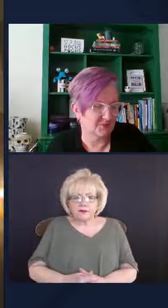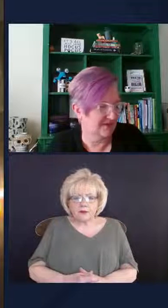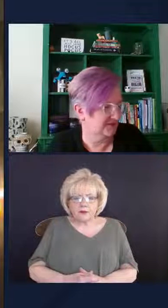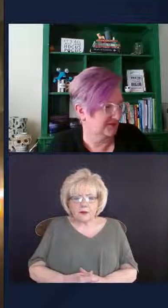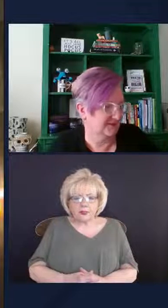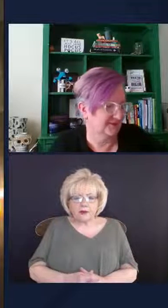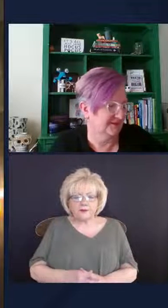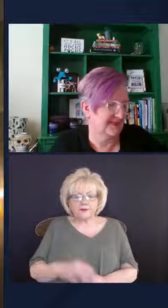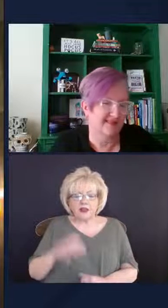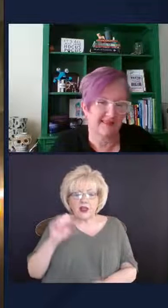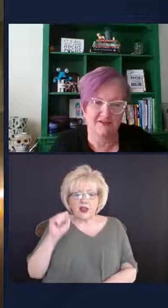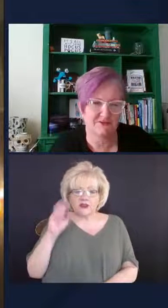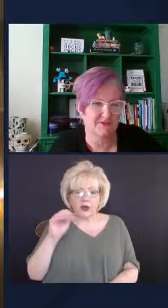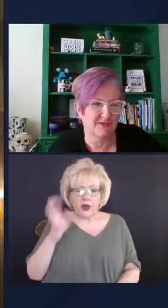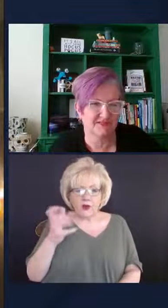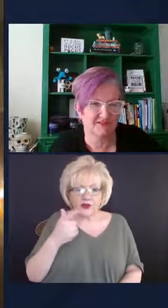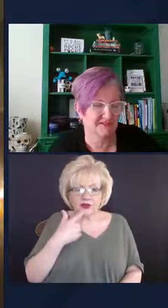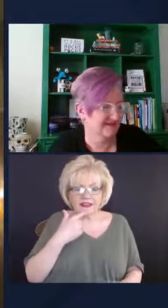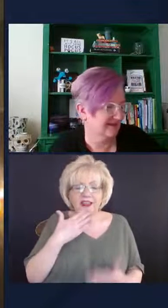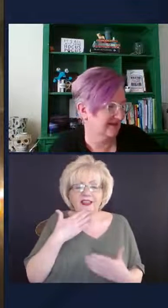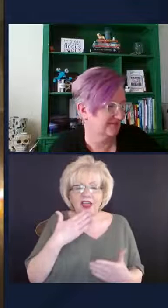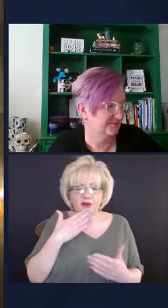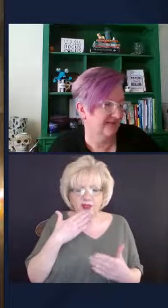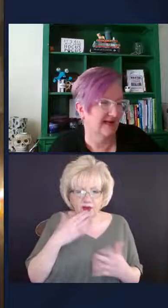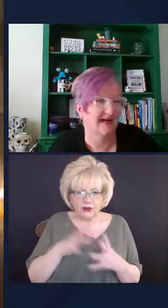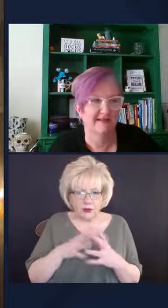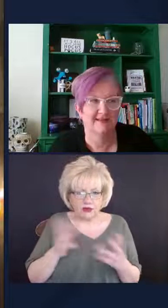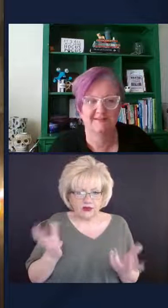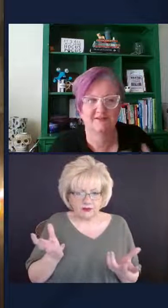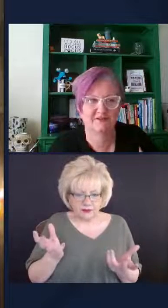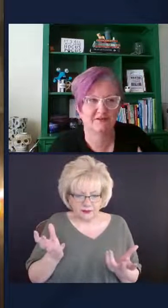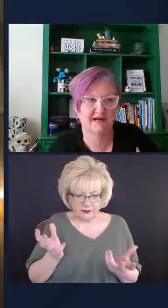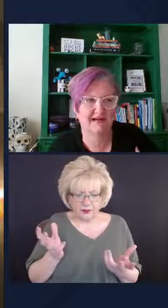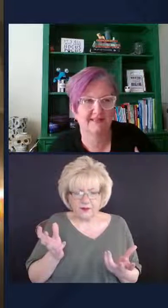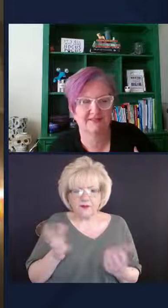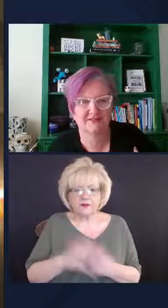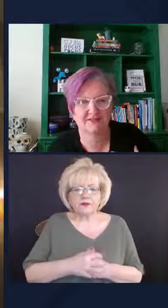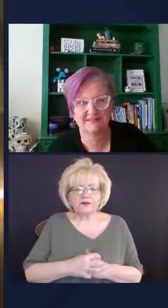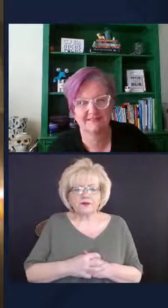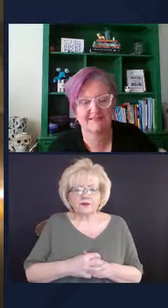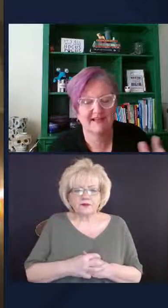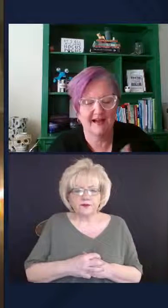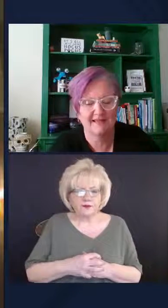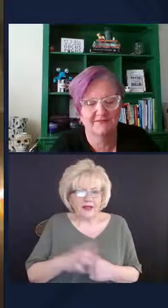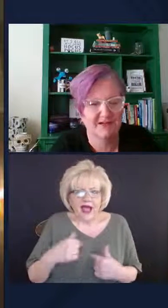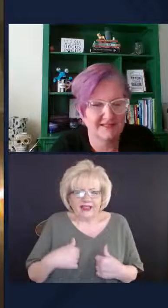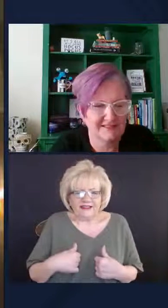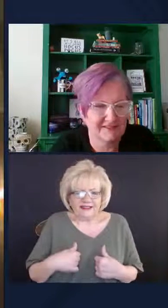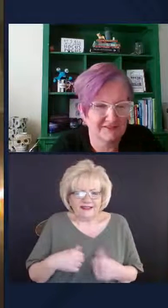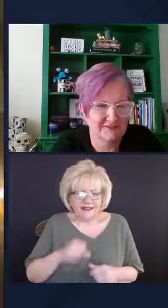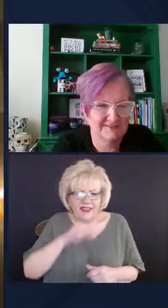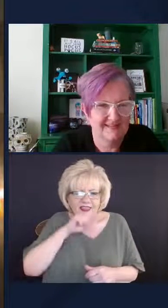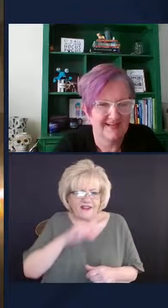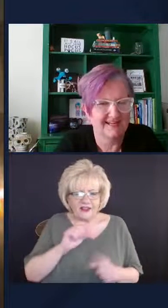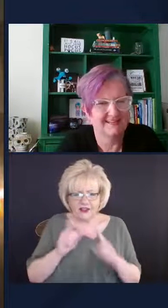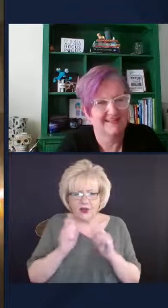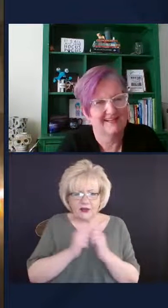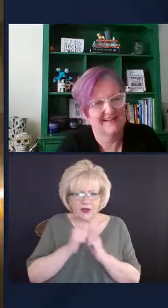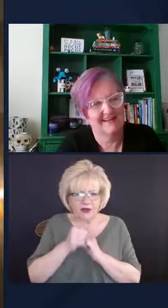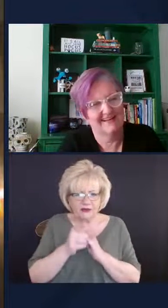I just want to say thank you so much. Yeah. I I just I love talking to you.